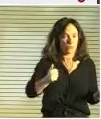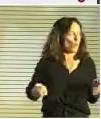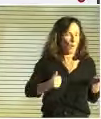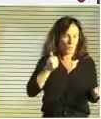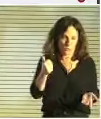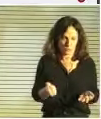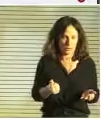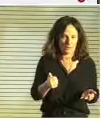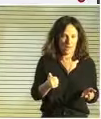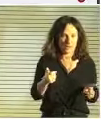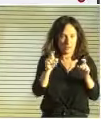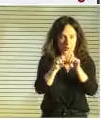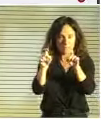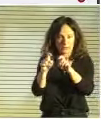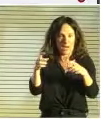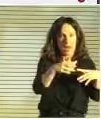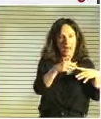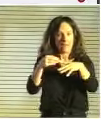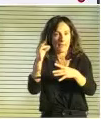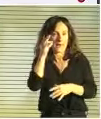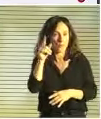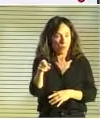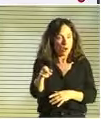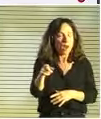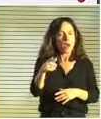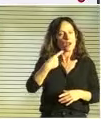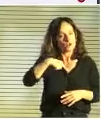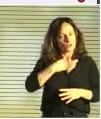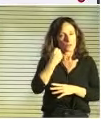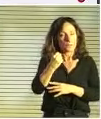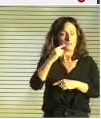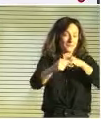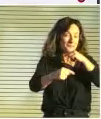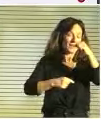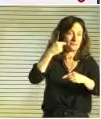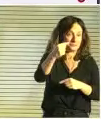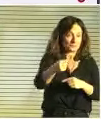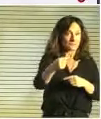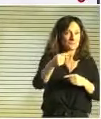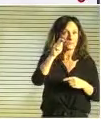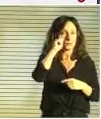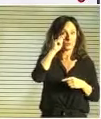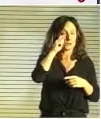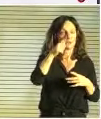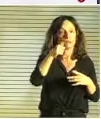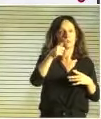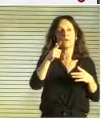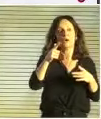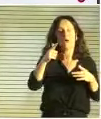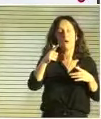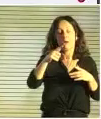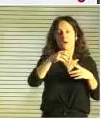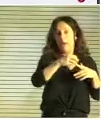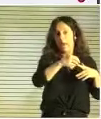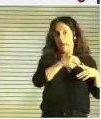generation of tourism managers and tourism colleagues. And field to fork, it's something, for me, it's very